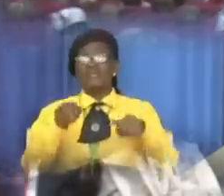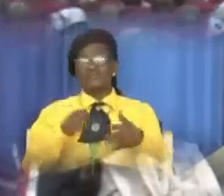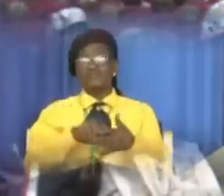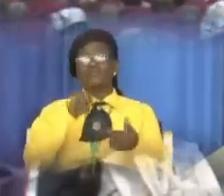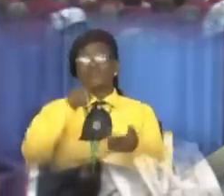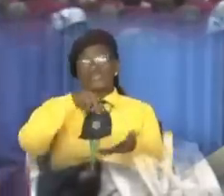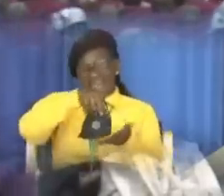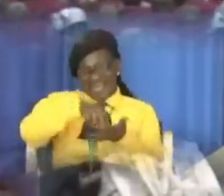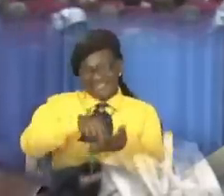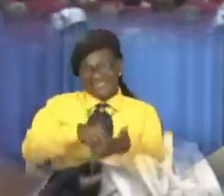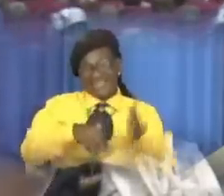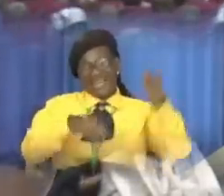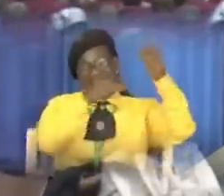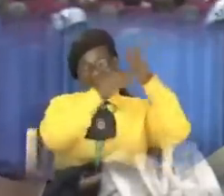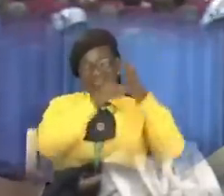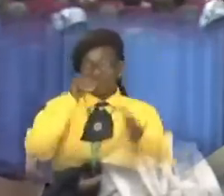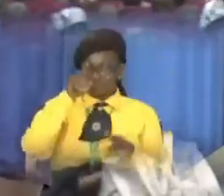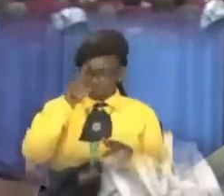so.